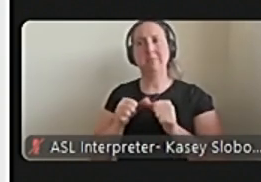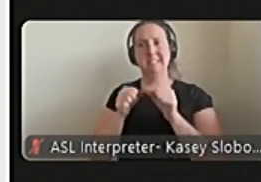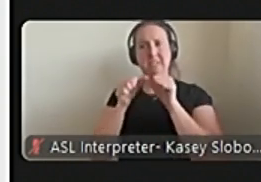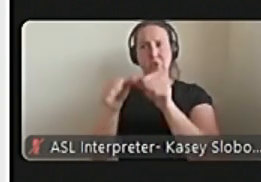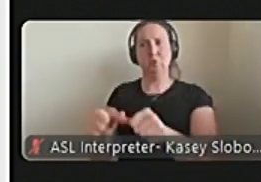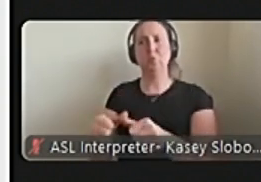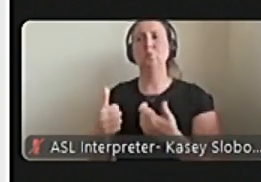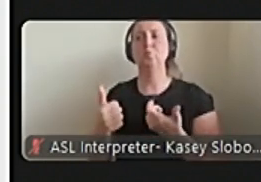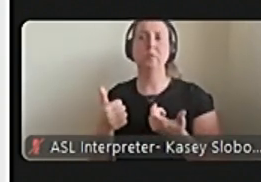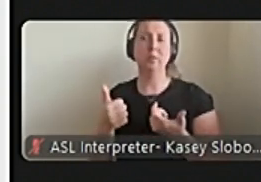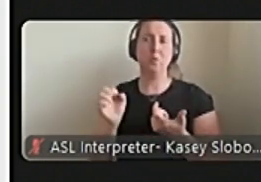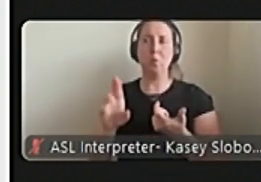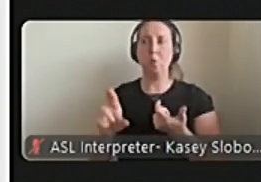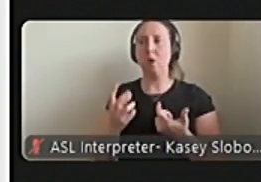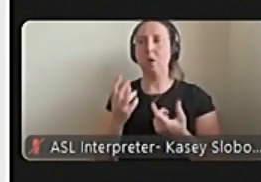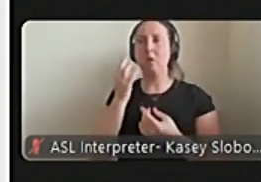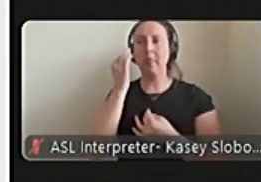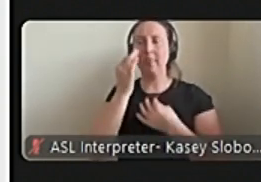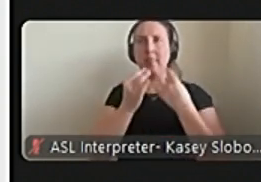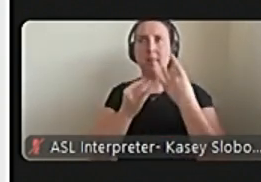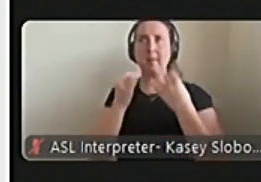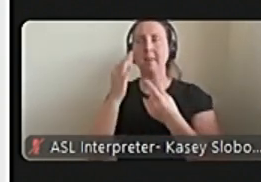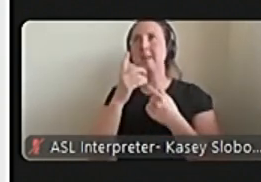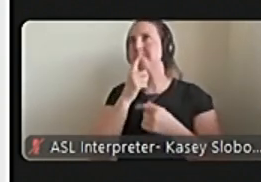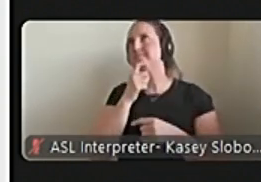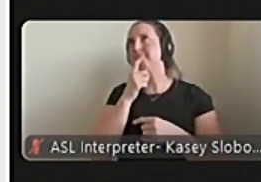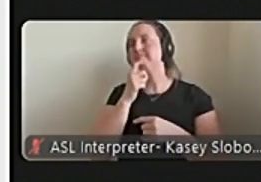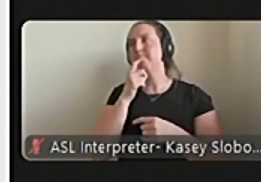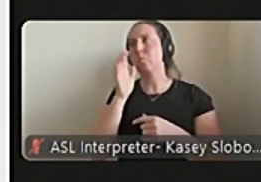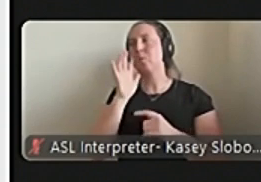think about handing this over to someone else?